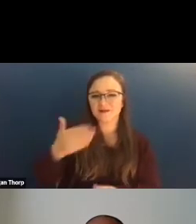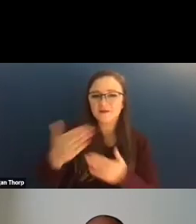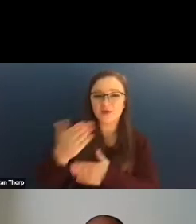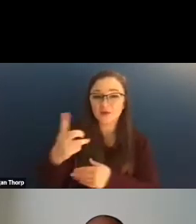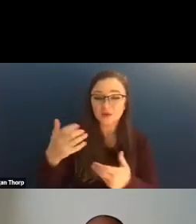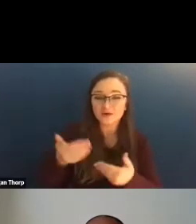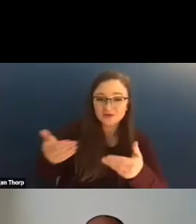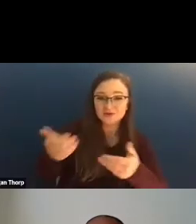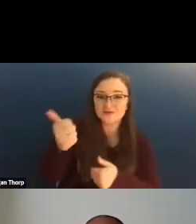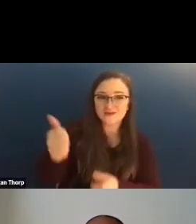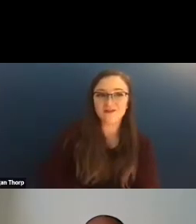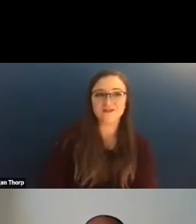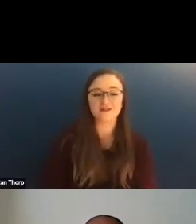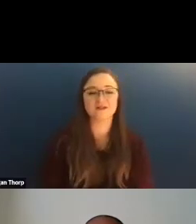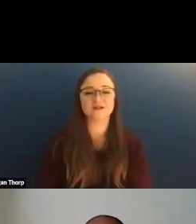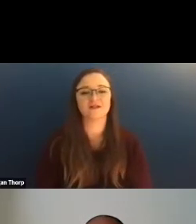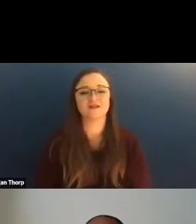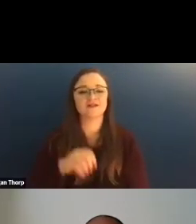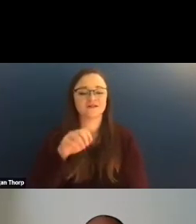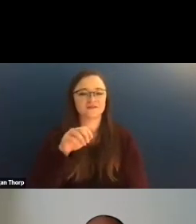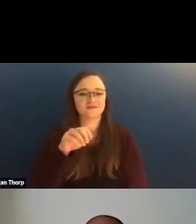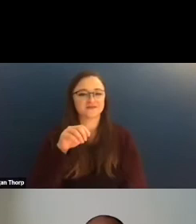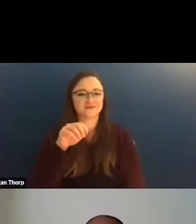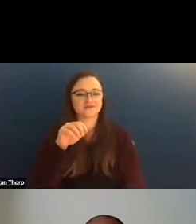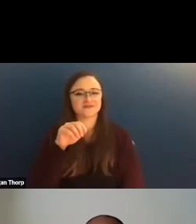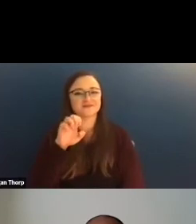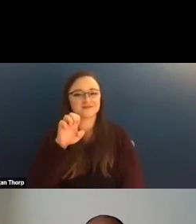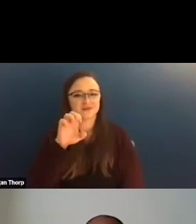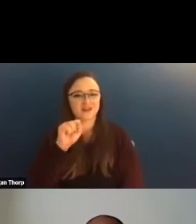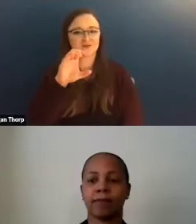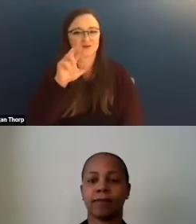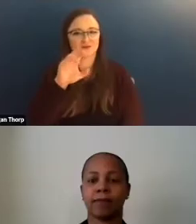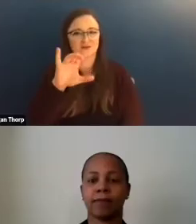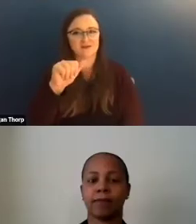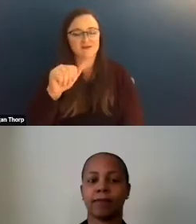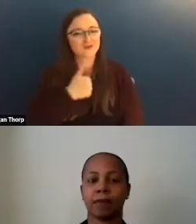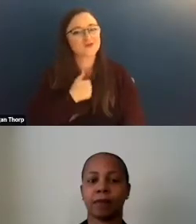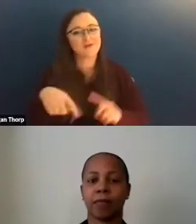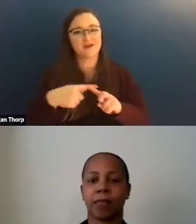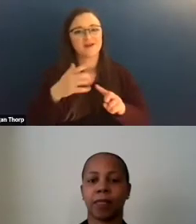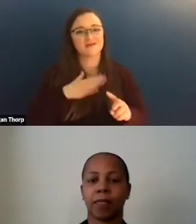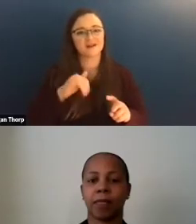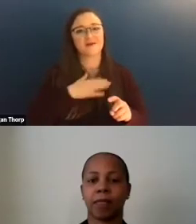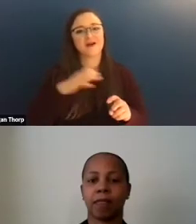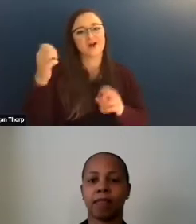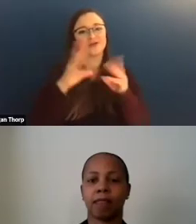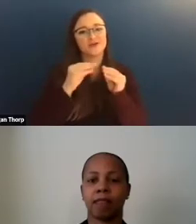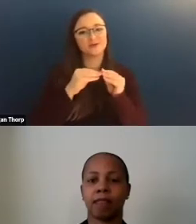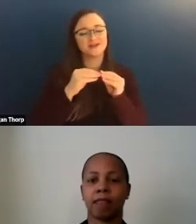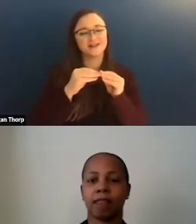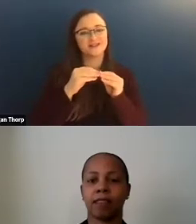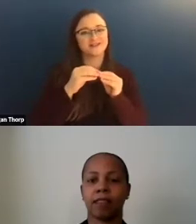start with questions after the introduction. Great. Sorry about that. My other meeting, of course, ran late because this is the time that we live